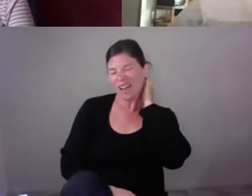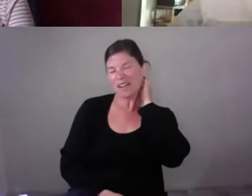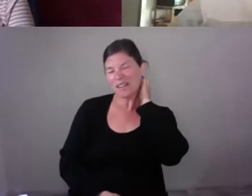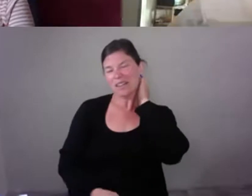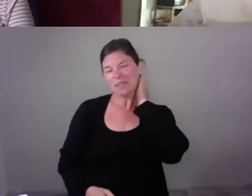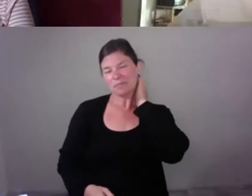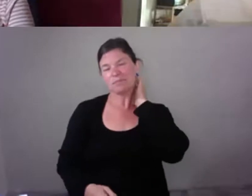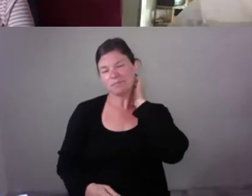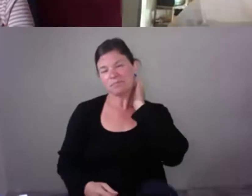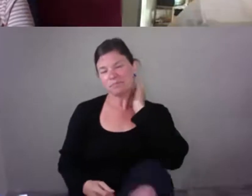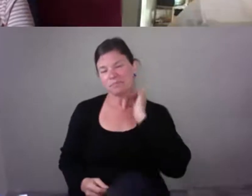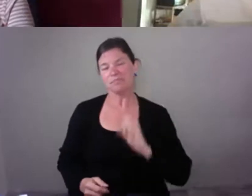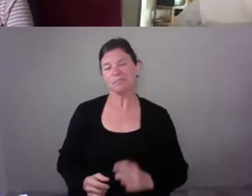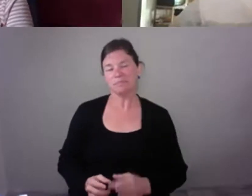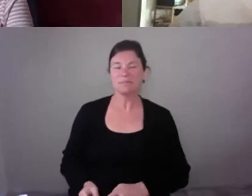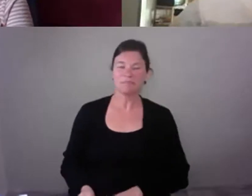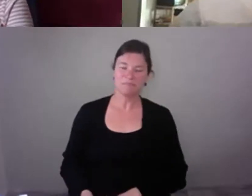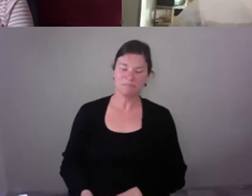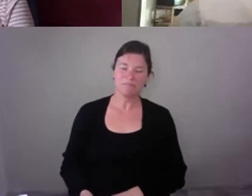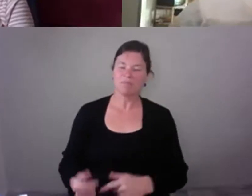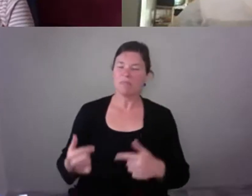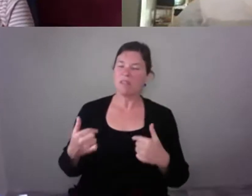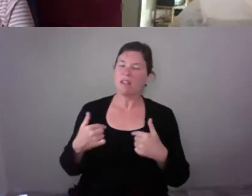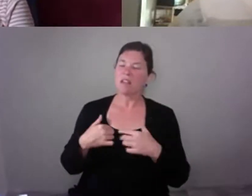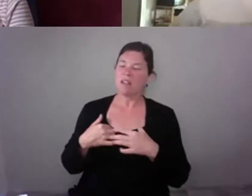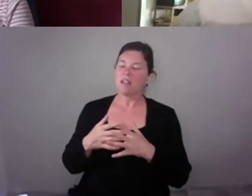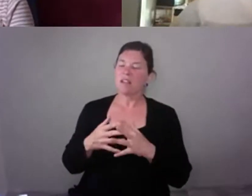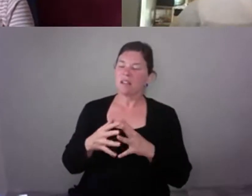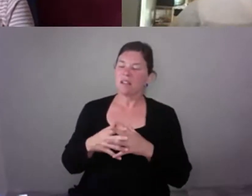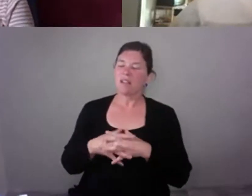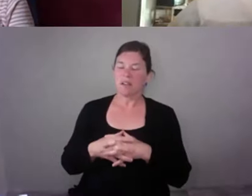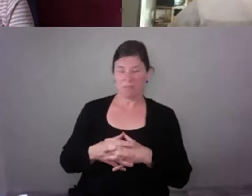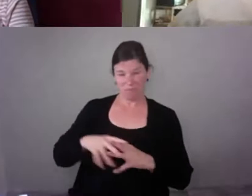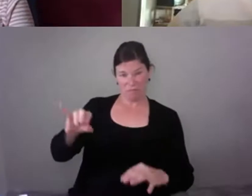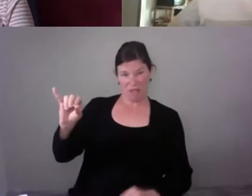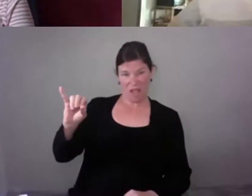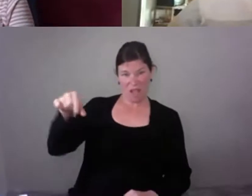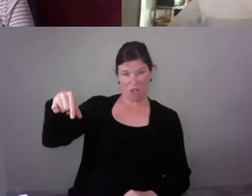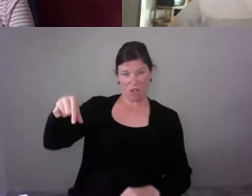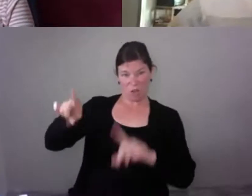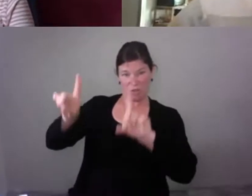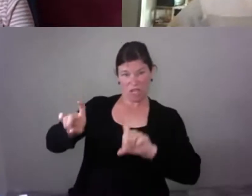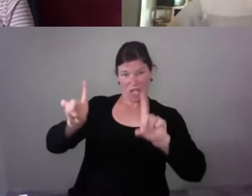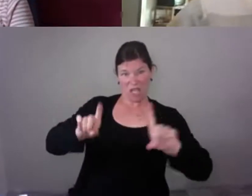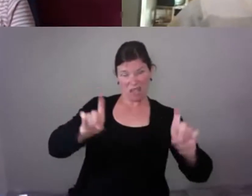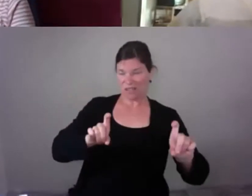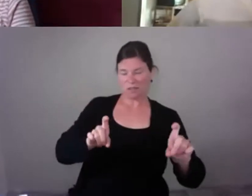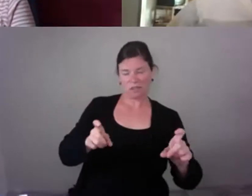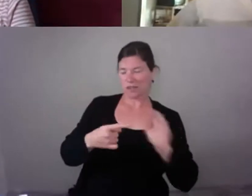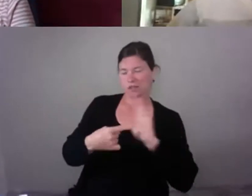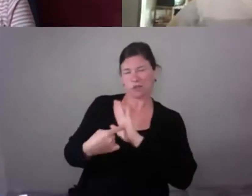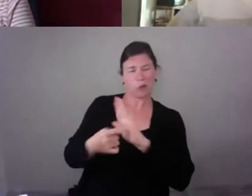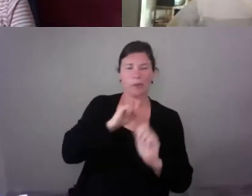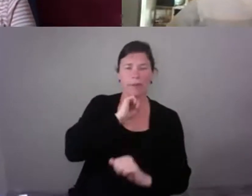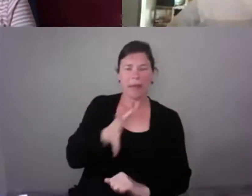that I try to tell people how the testing of the IQ doesn't teach anything. It's just a number, and